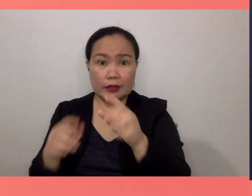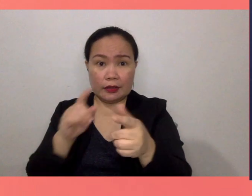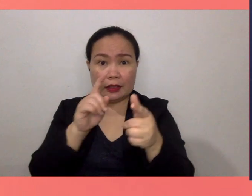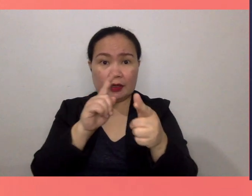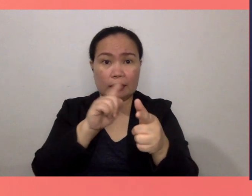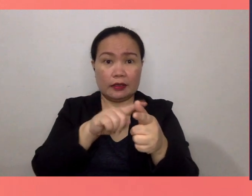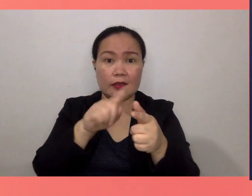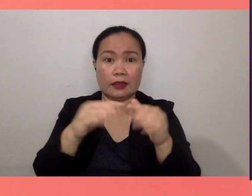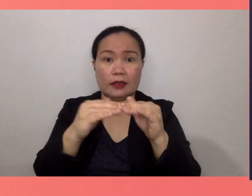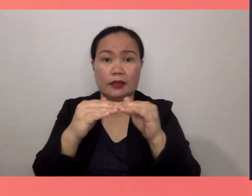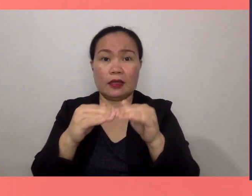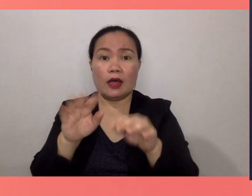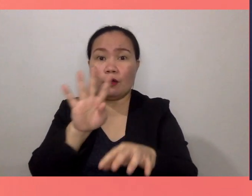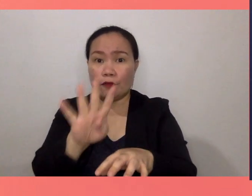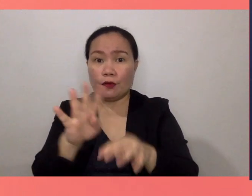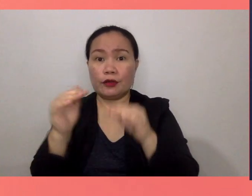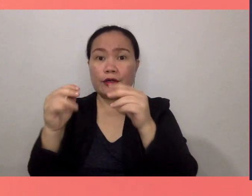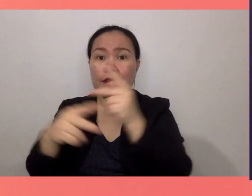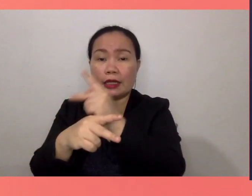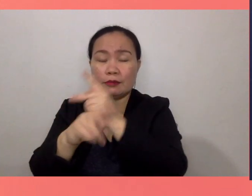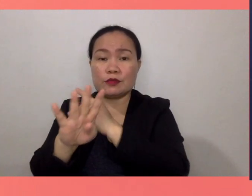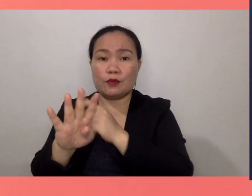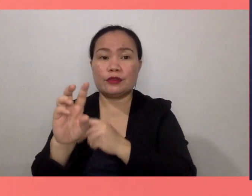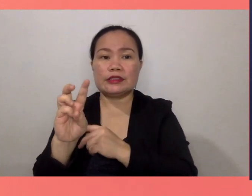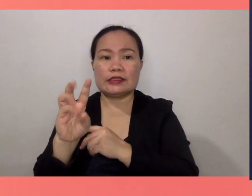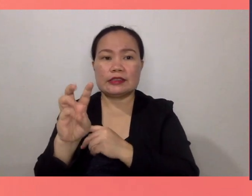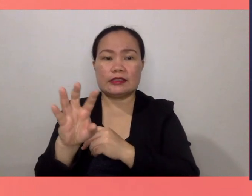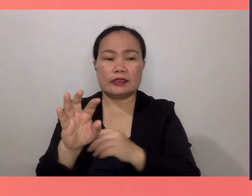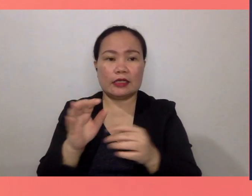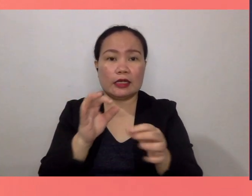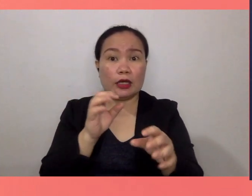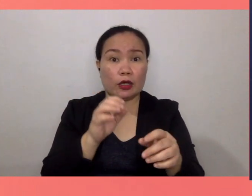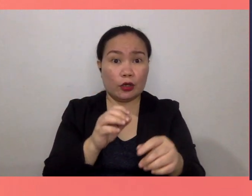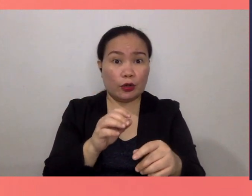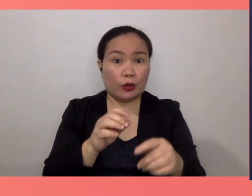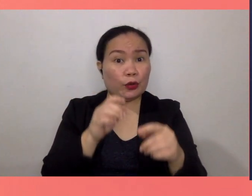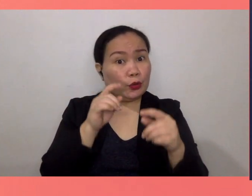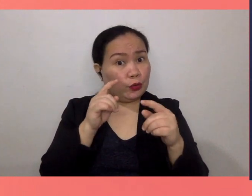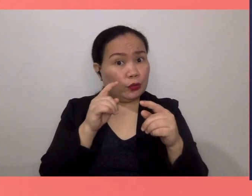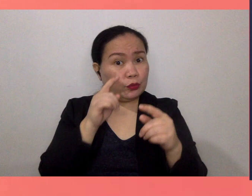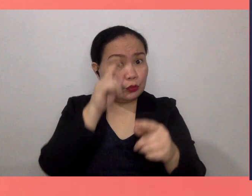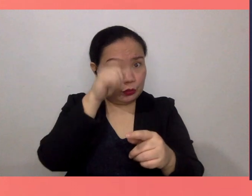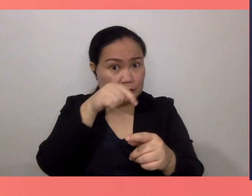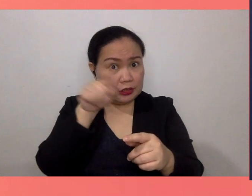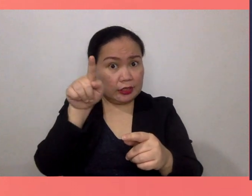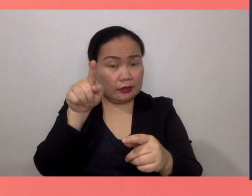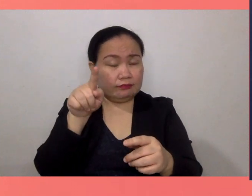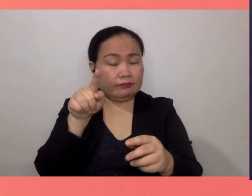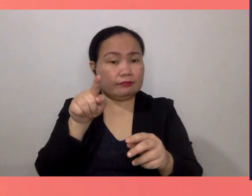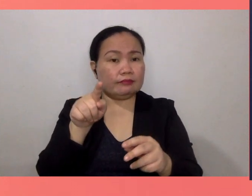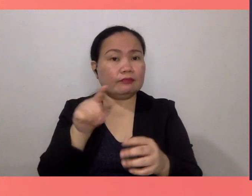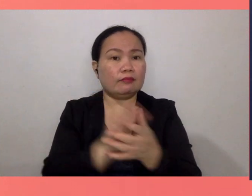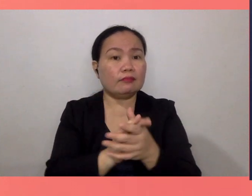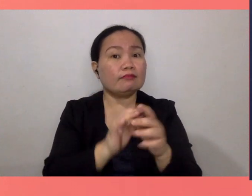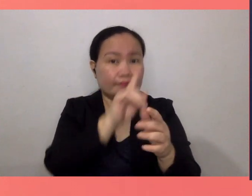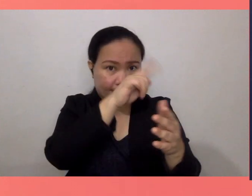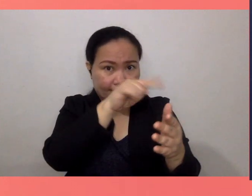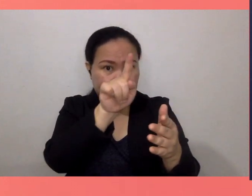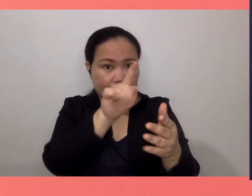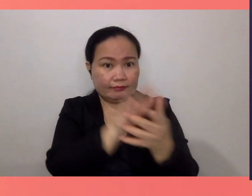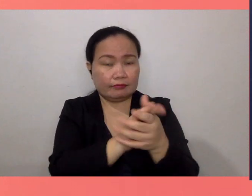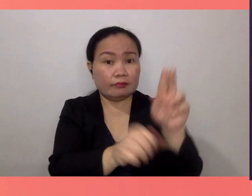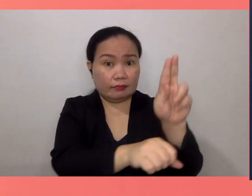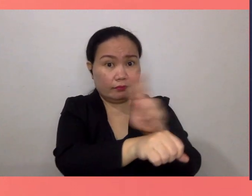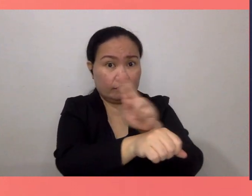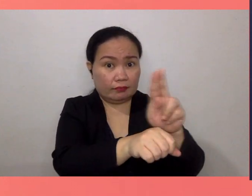is 16. So to check na tama yung nakuha nating value ng x, so using the